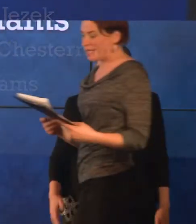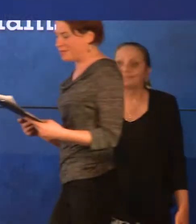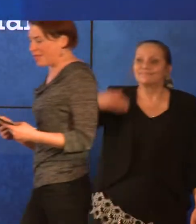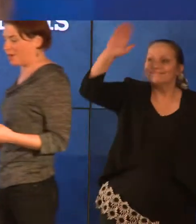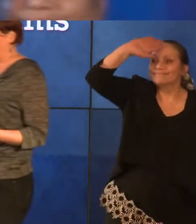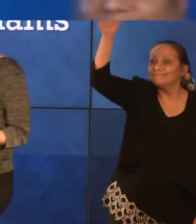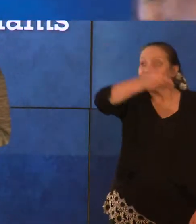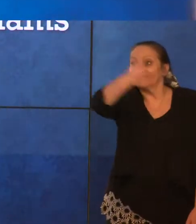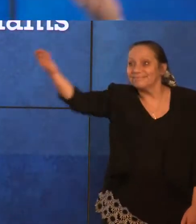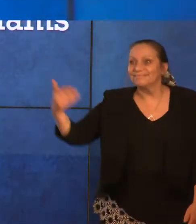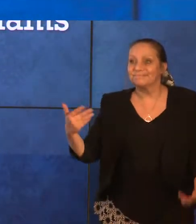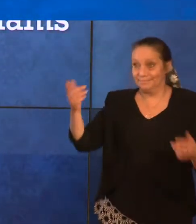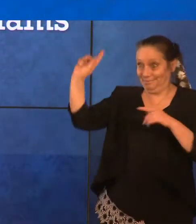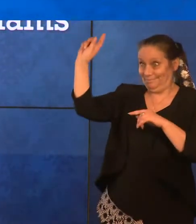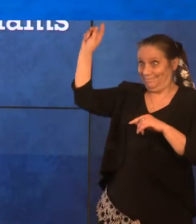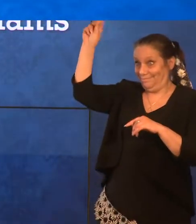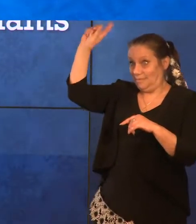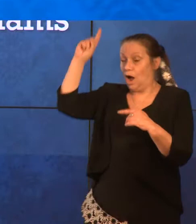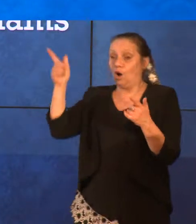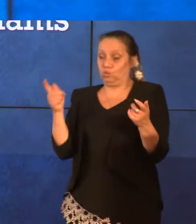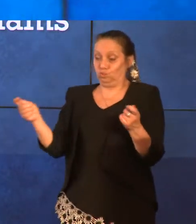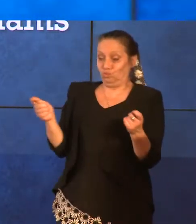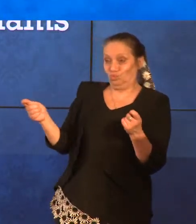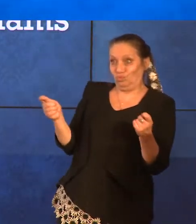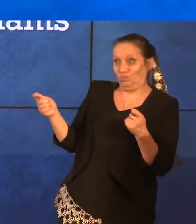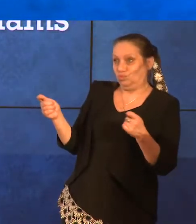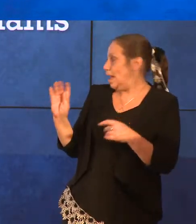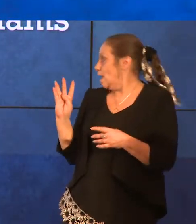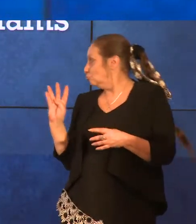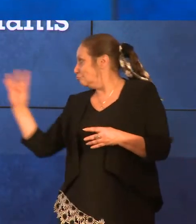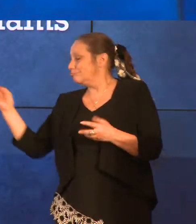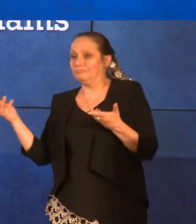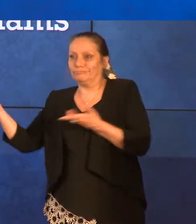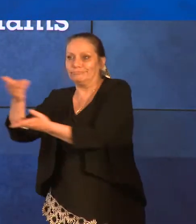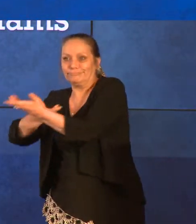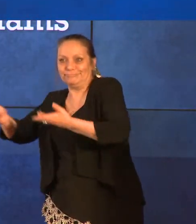Hello everybody. I'm going to be moderating our panel discussions.